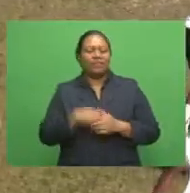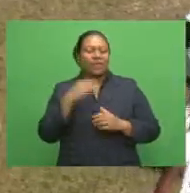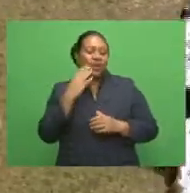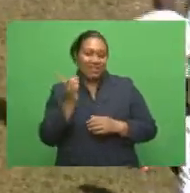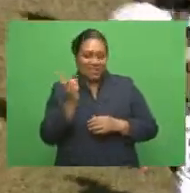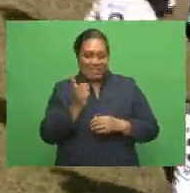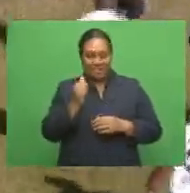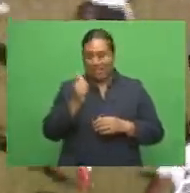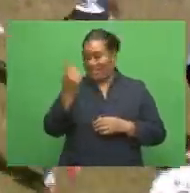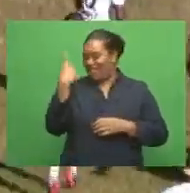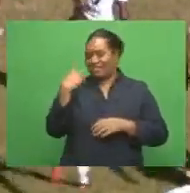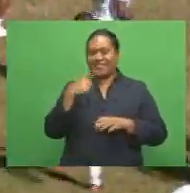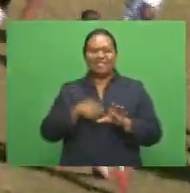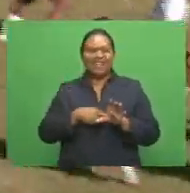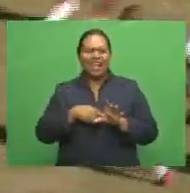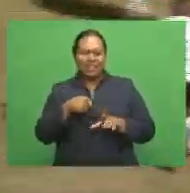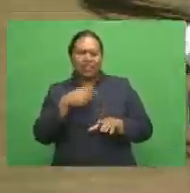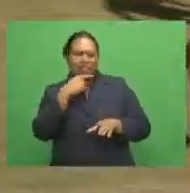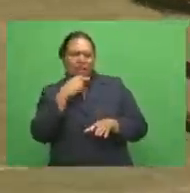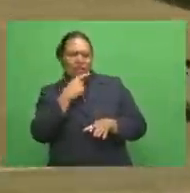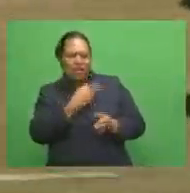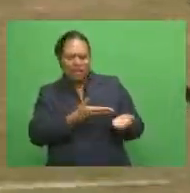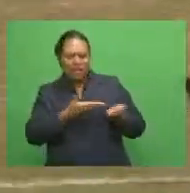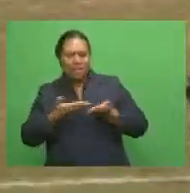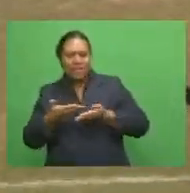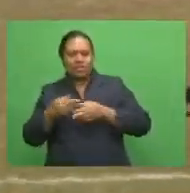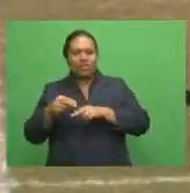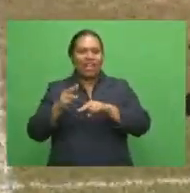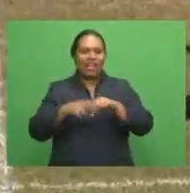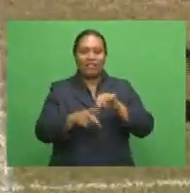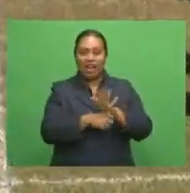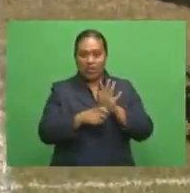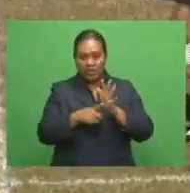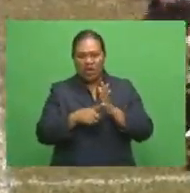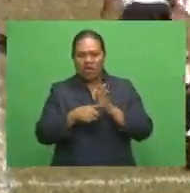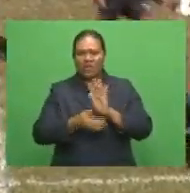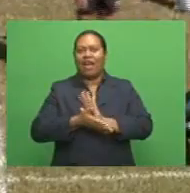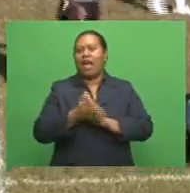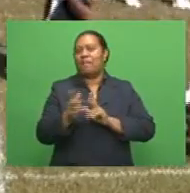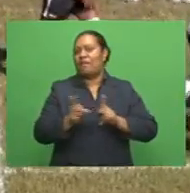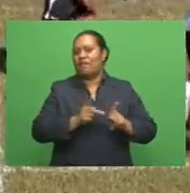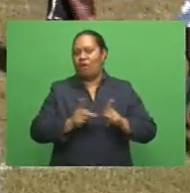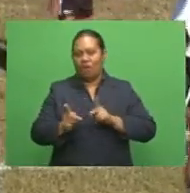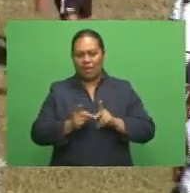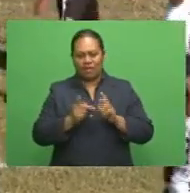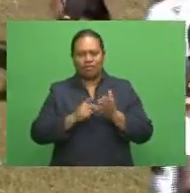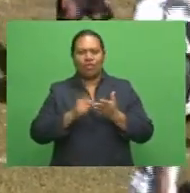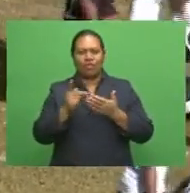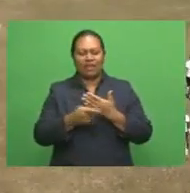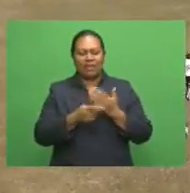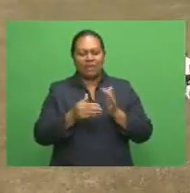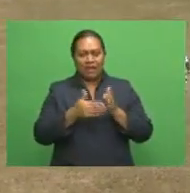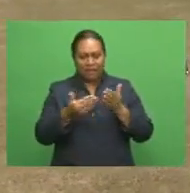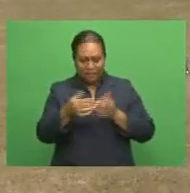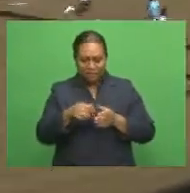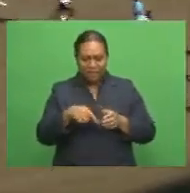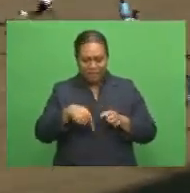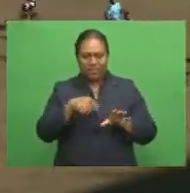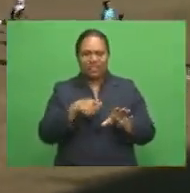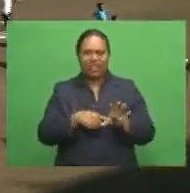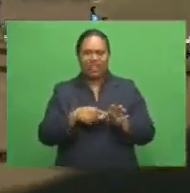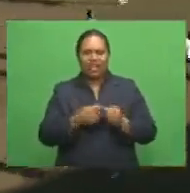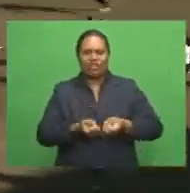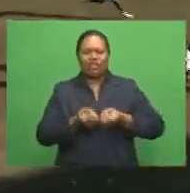returned last year, the youngster was brought into the Fiji Rugby Union High Performance Program. This year, he was rewarded with a call-up to join the